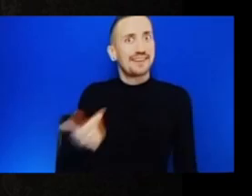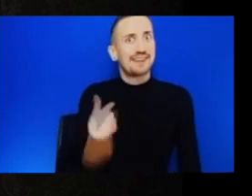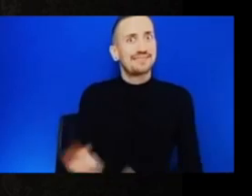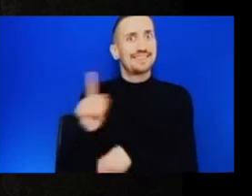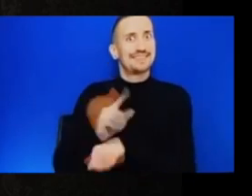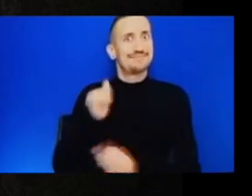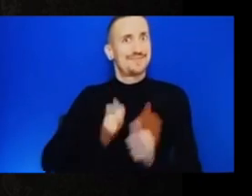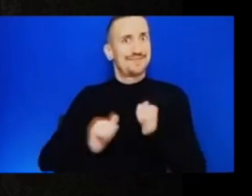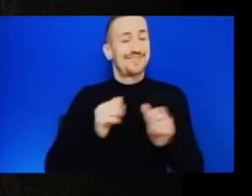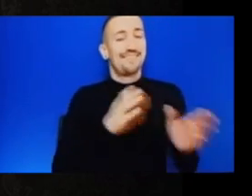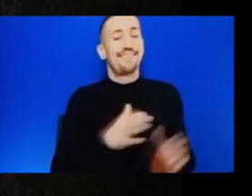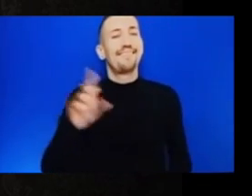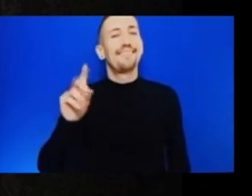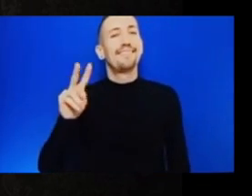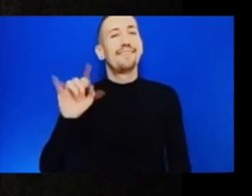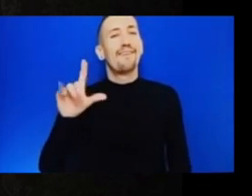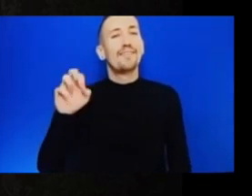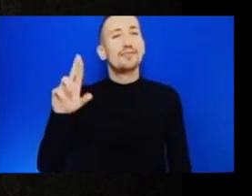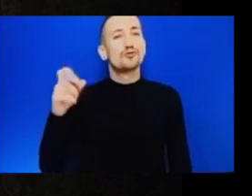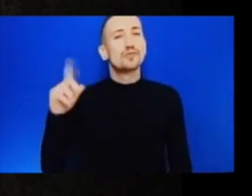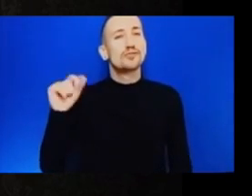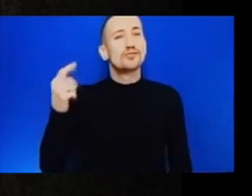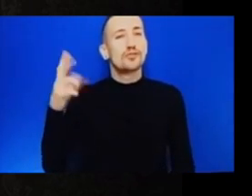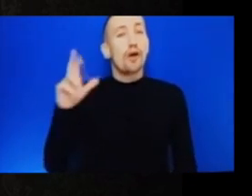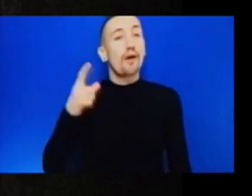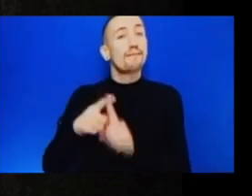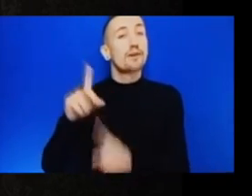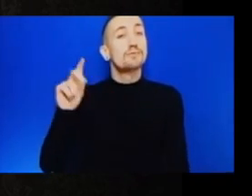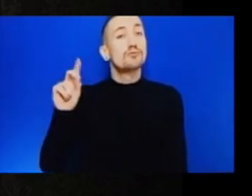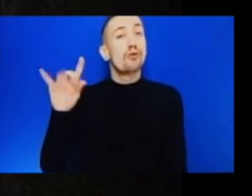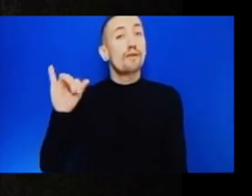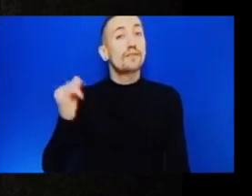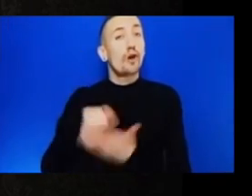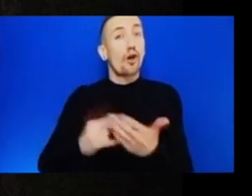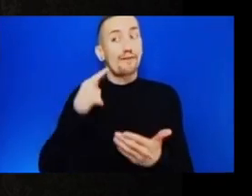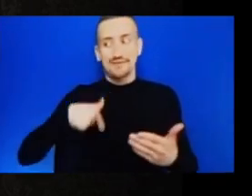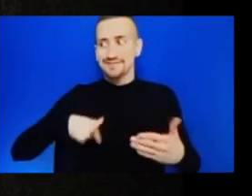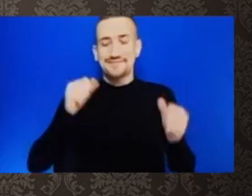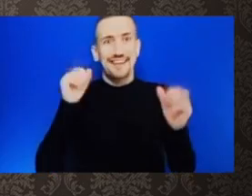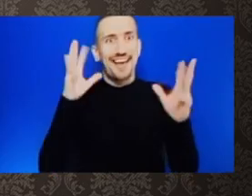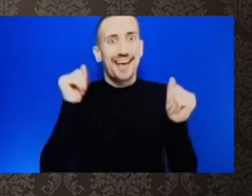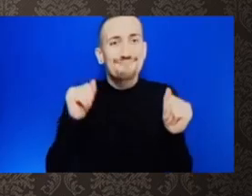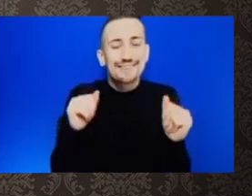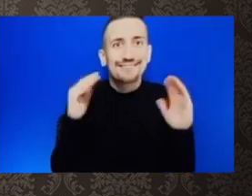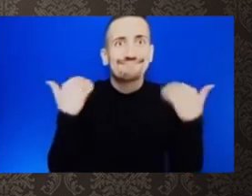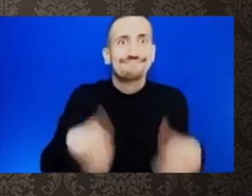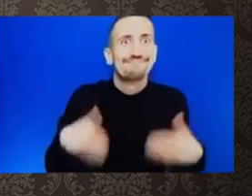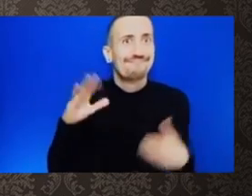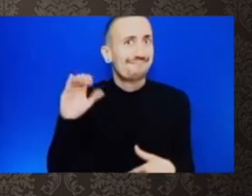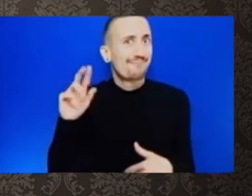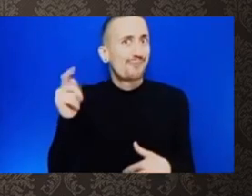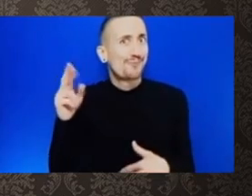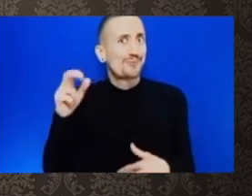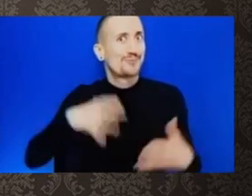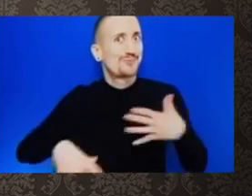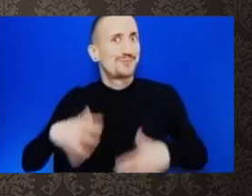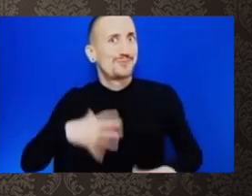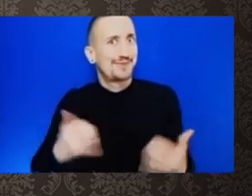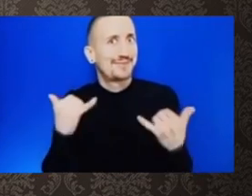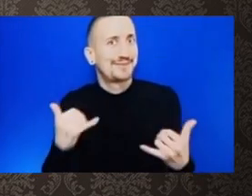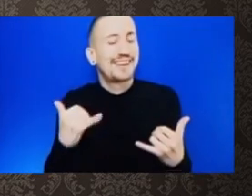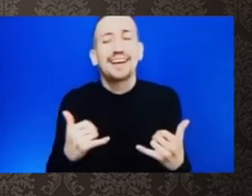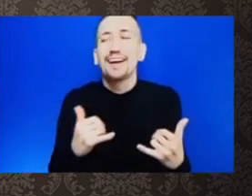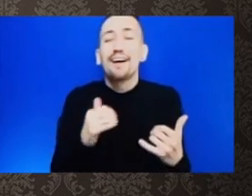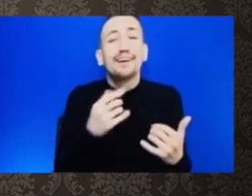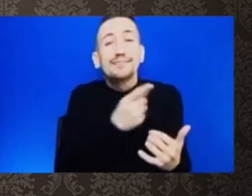to thank Deauville Riebschlager of DoviArt for this amazing, wonderful couture dress for tonight. Thank you guys again